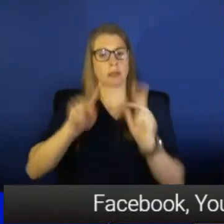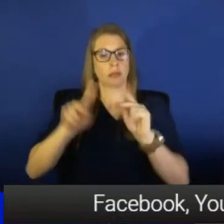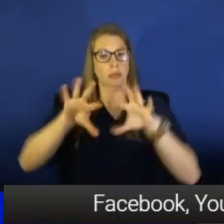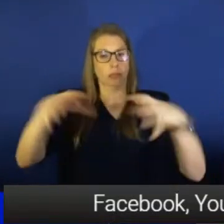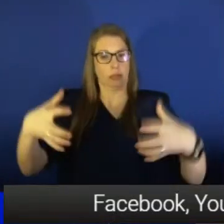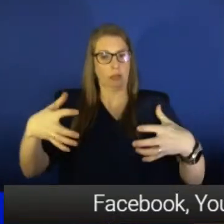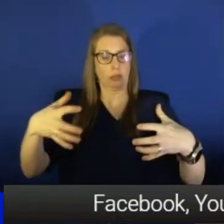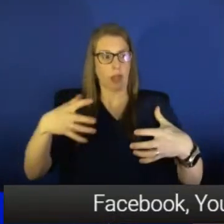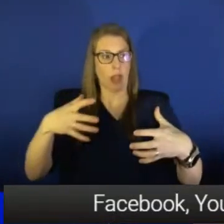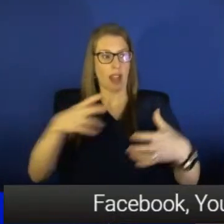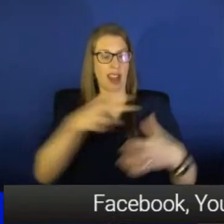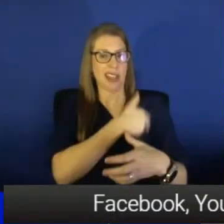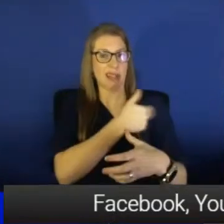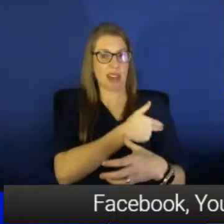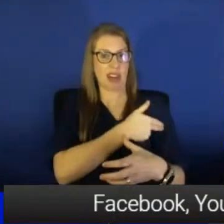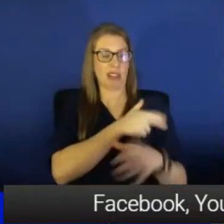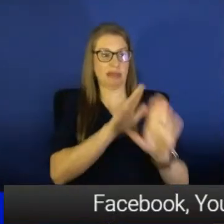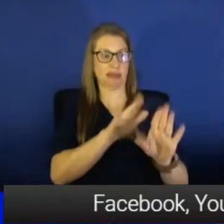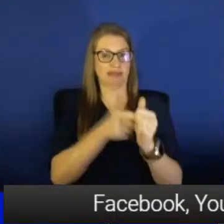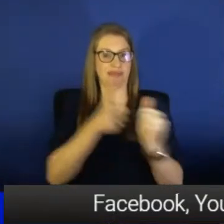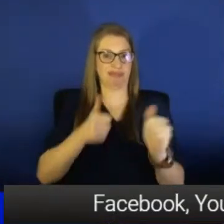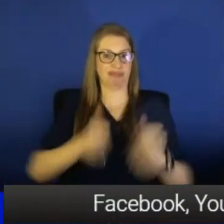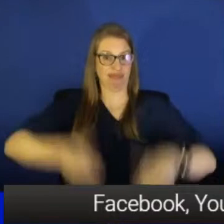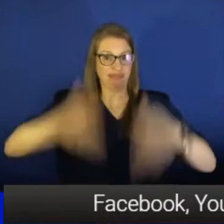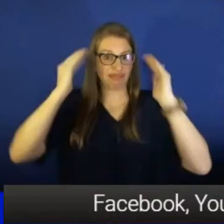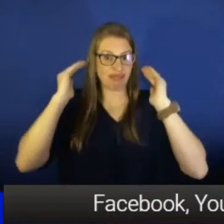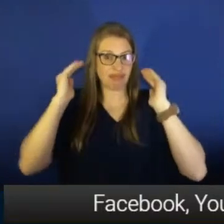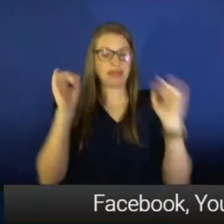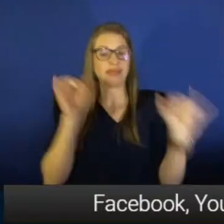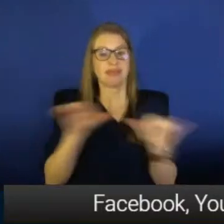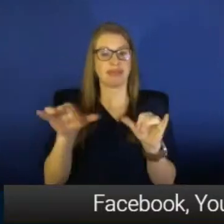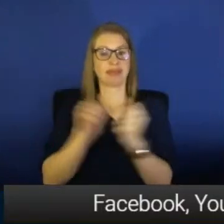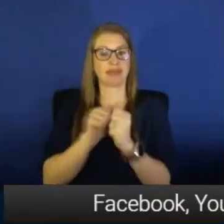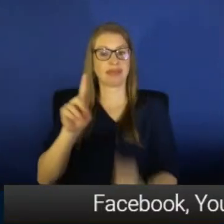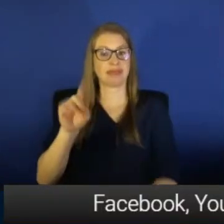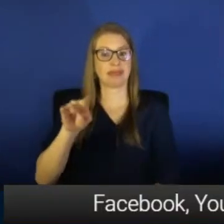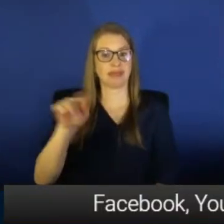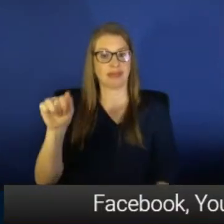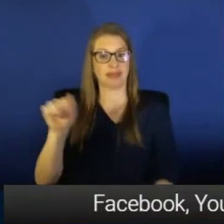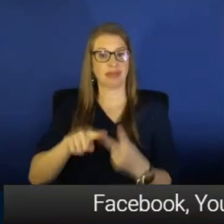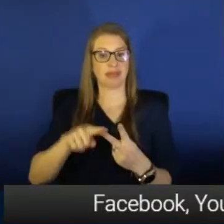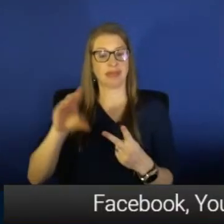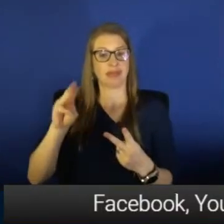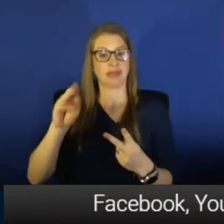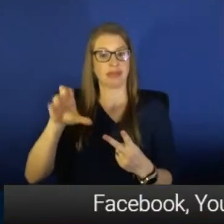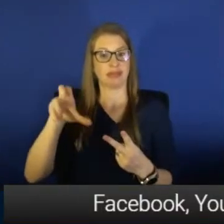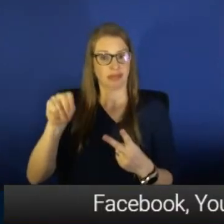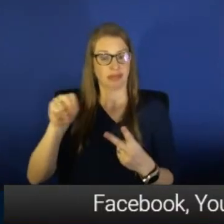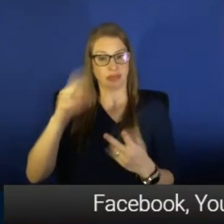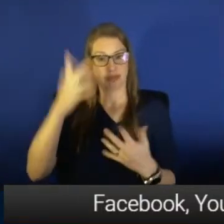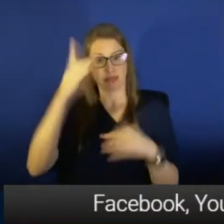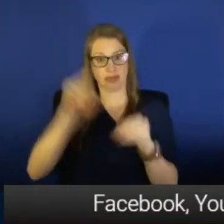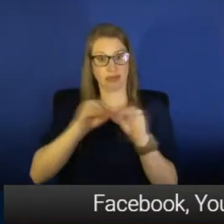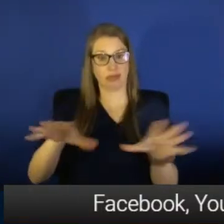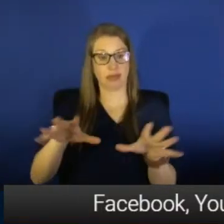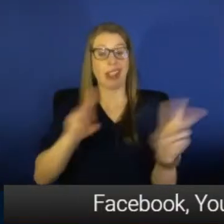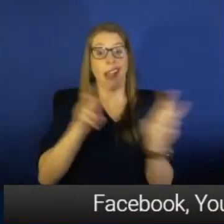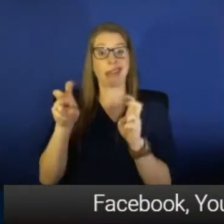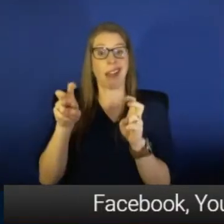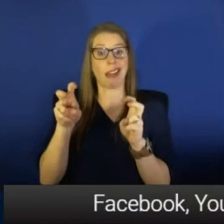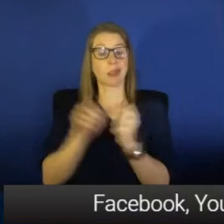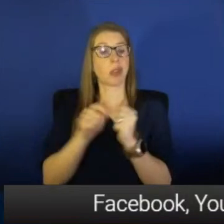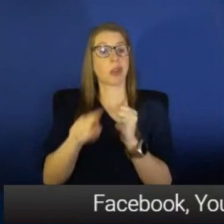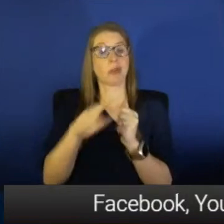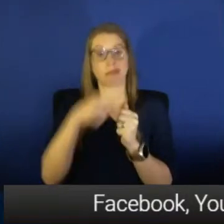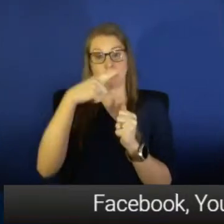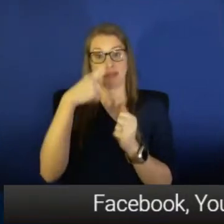overwhelmed as they were in this last Delta and Omicron surge. A few COVID headlines I want to get to with you, if you wouldn't mind. Just what's the latest and